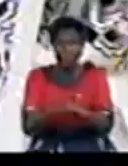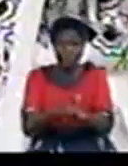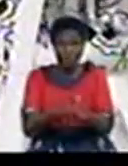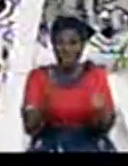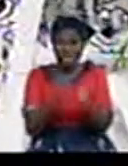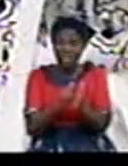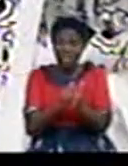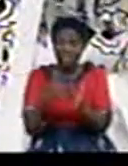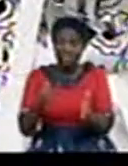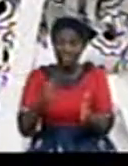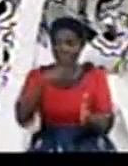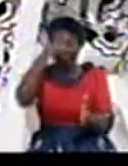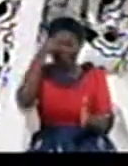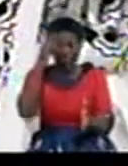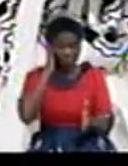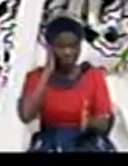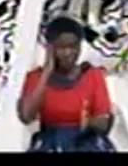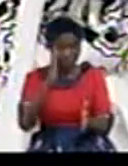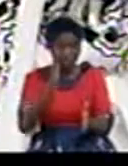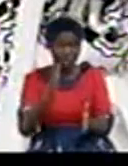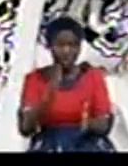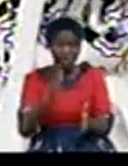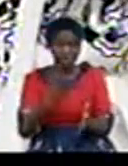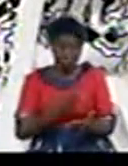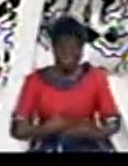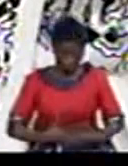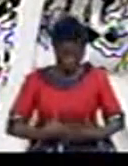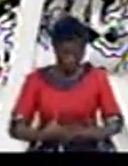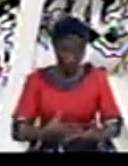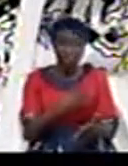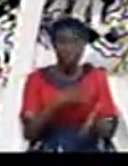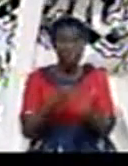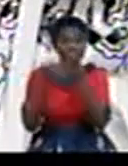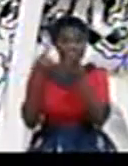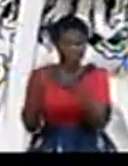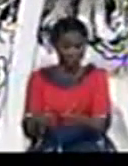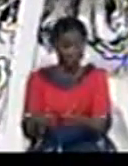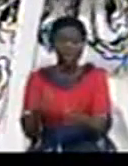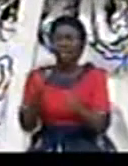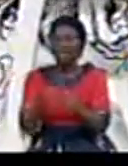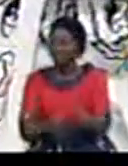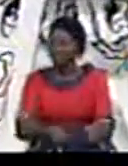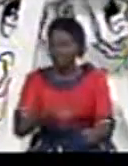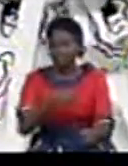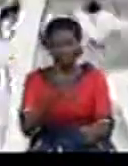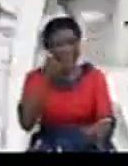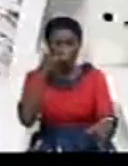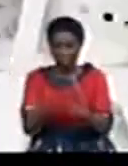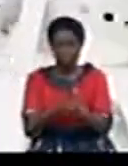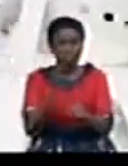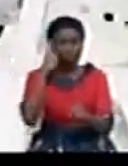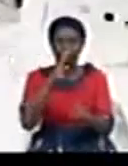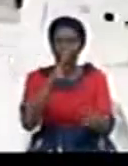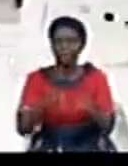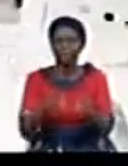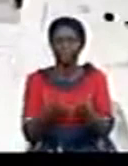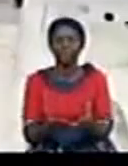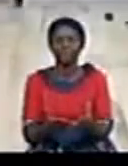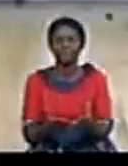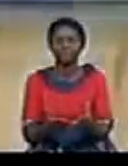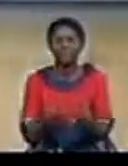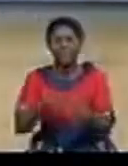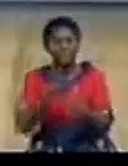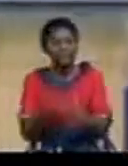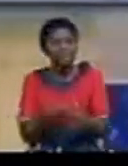shall conceive, and it actually happened, every other promise will be fulfilled. And then it